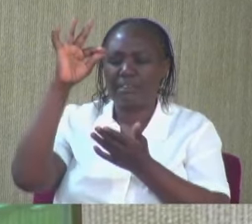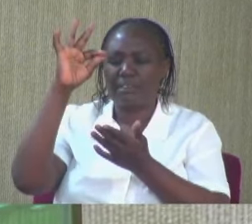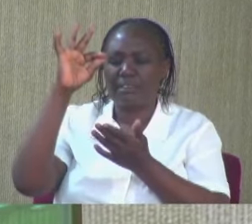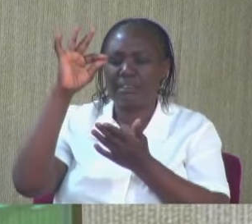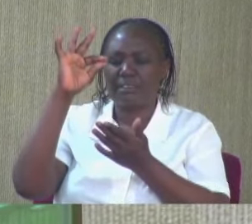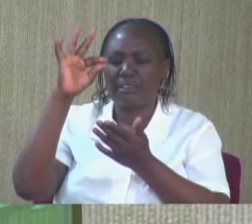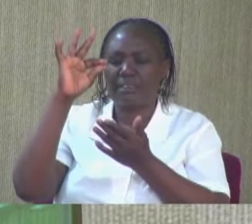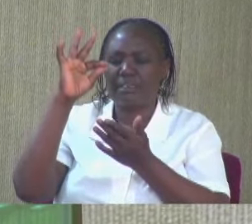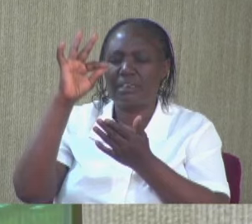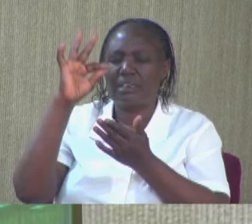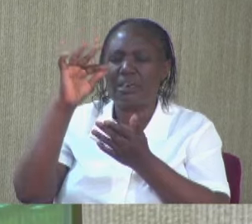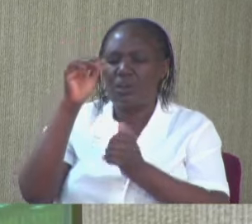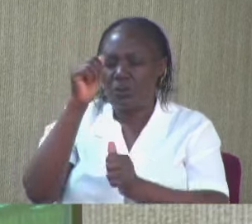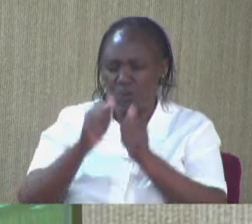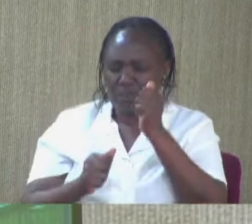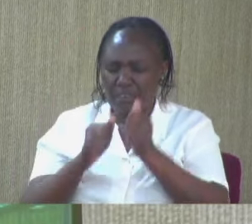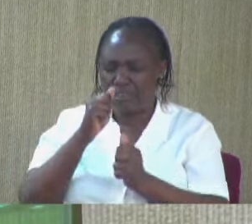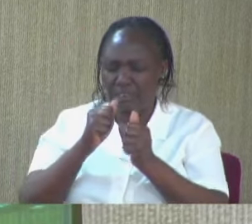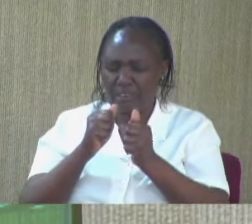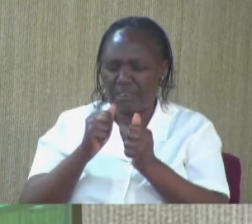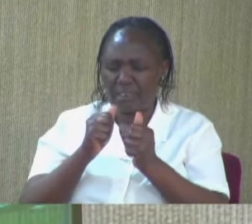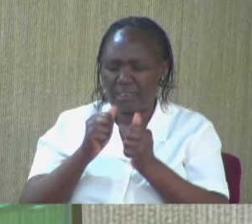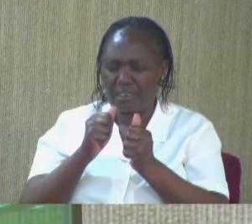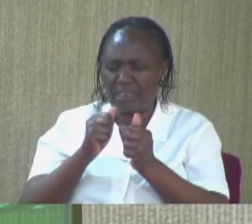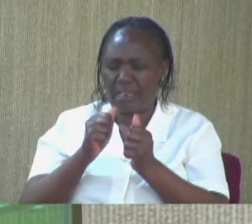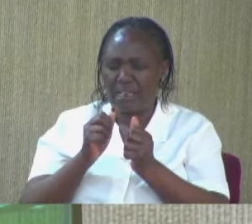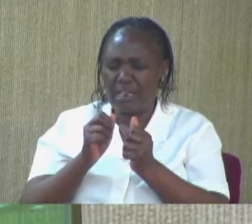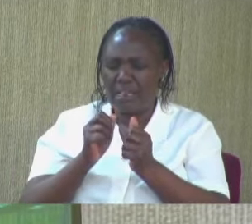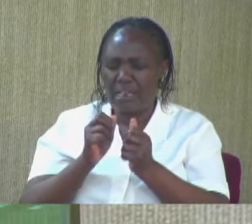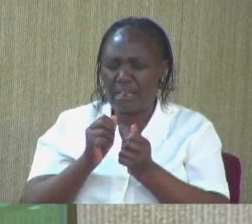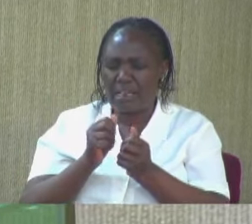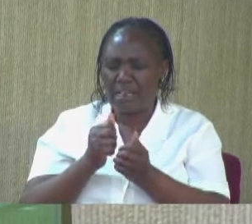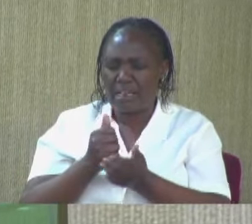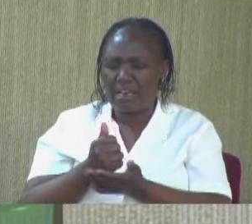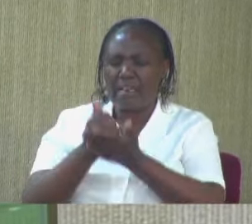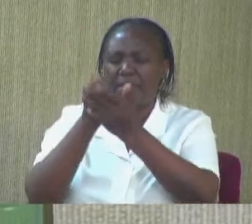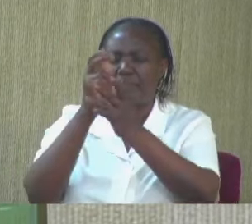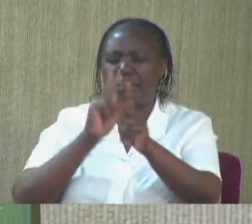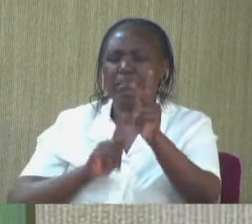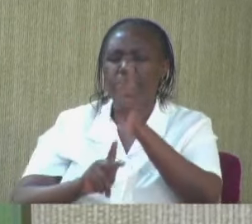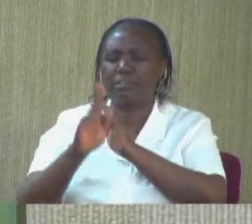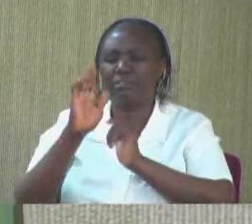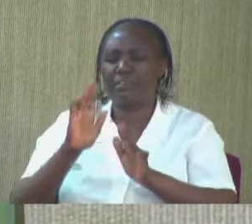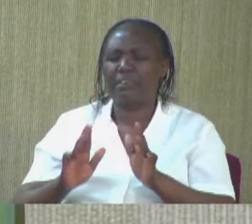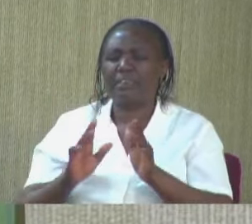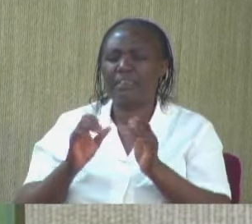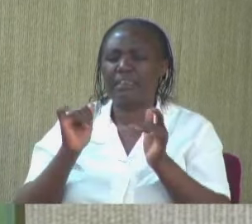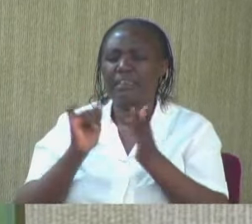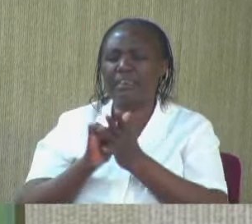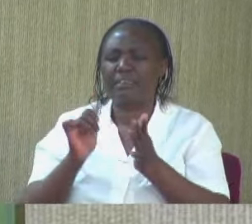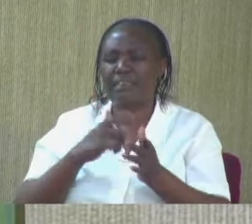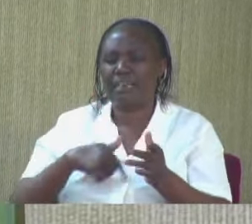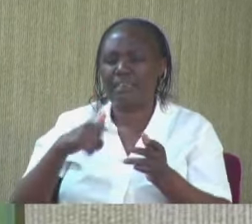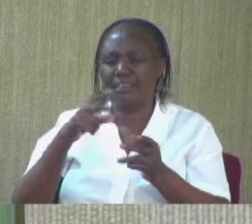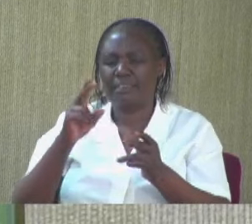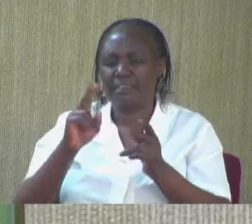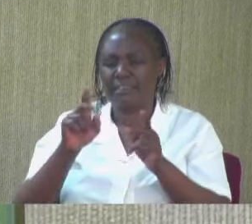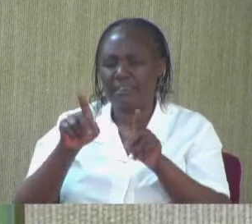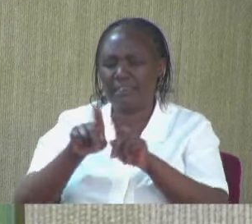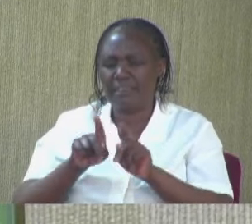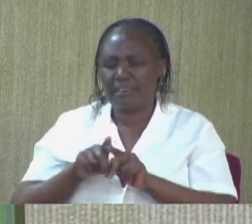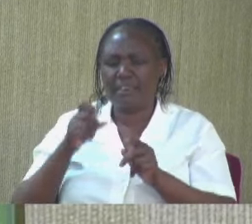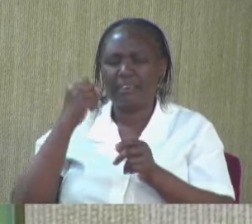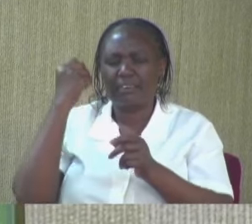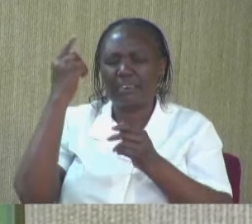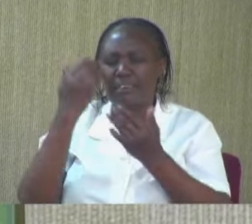prophets will once again open our understanding to the deep things of God. I